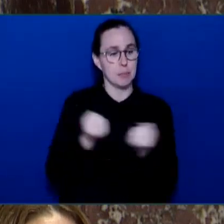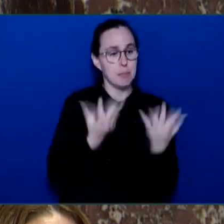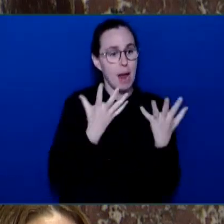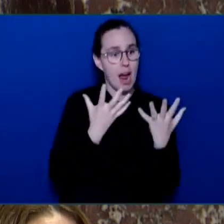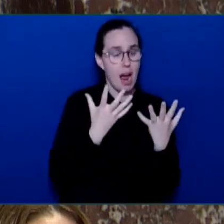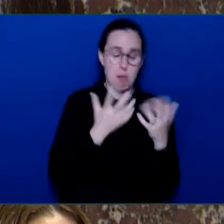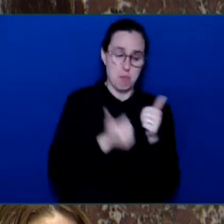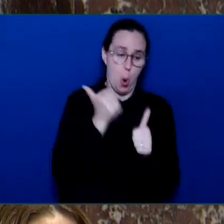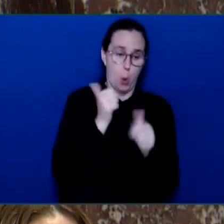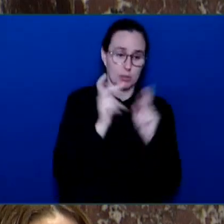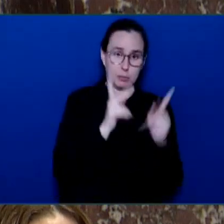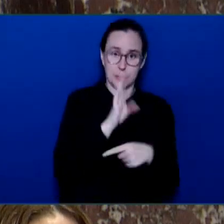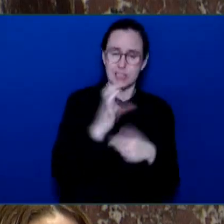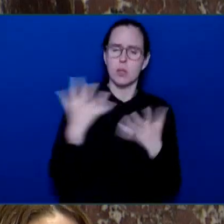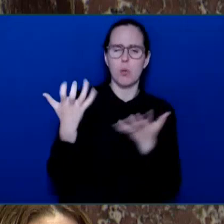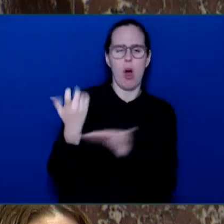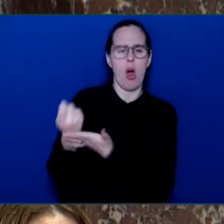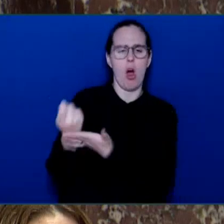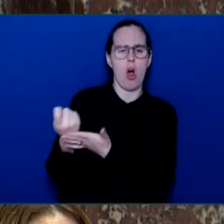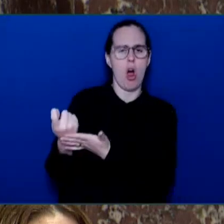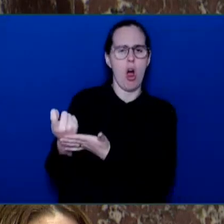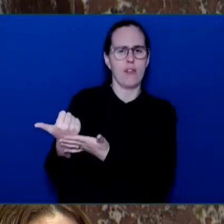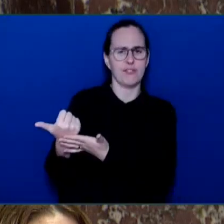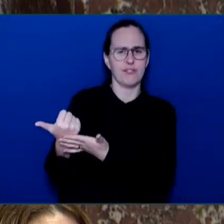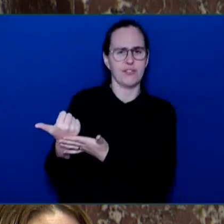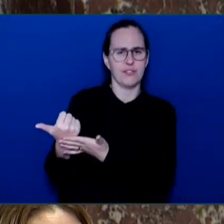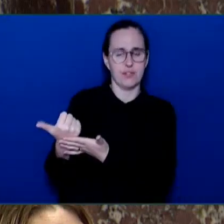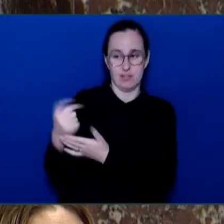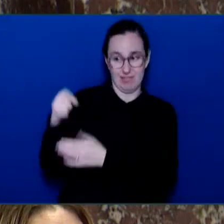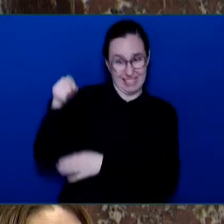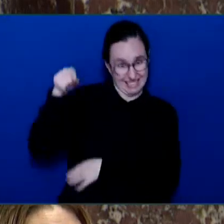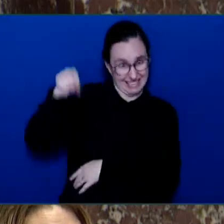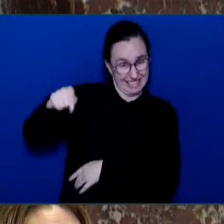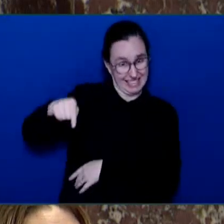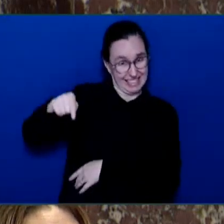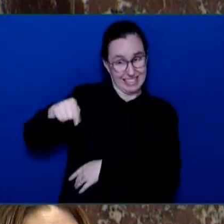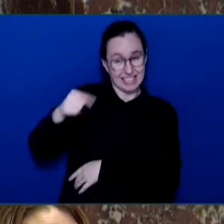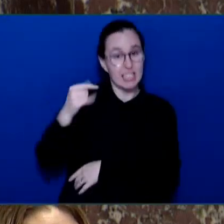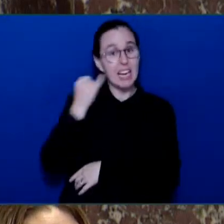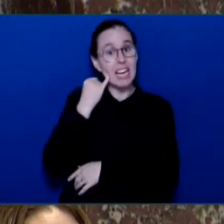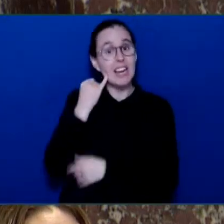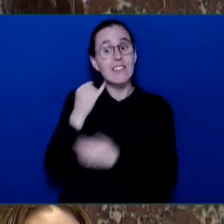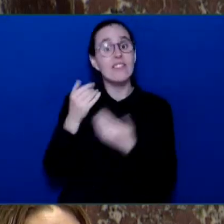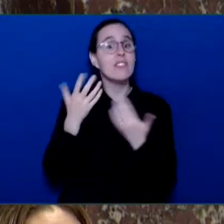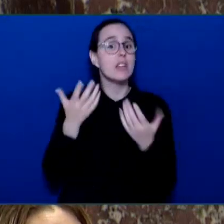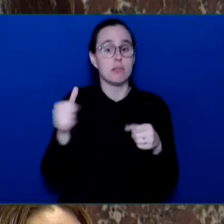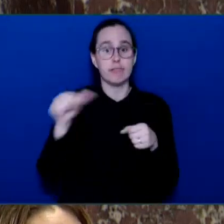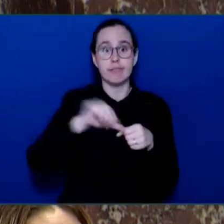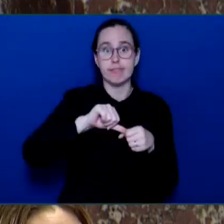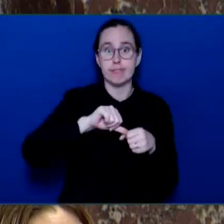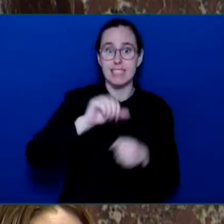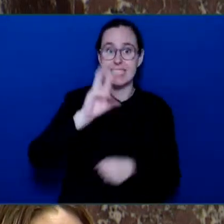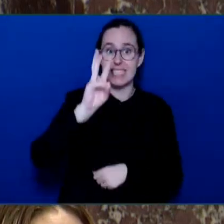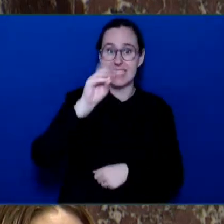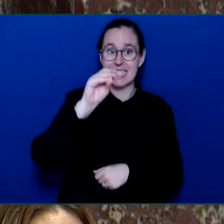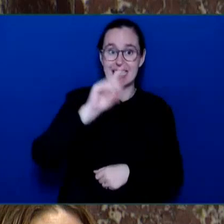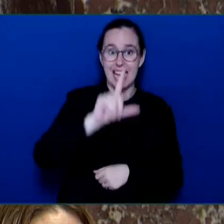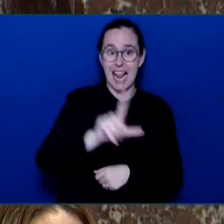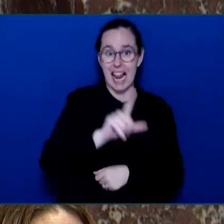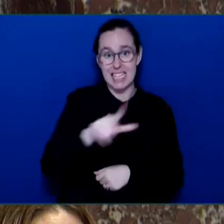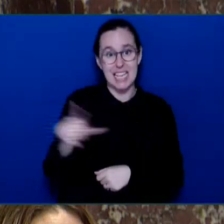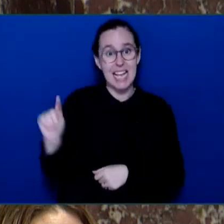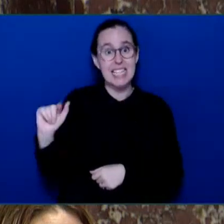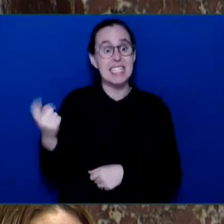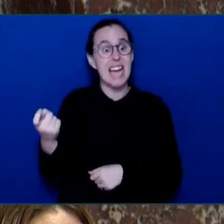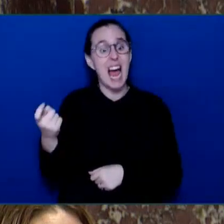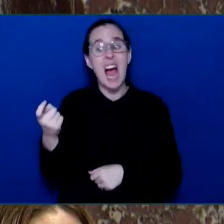a tank of gas of 60 litres, equates to about $16 when gas is at $2. Just to